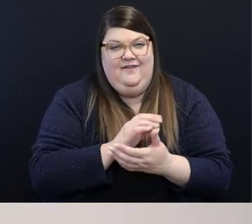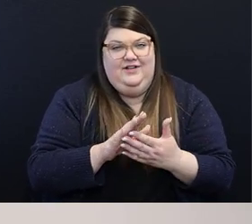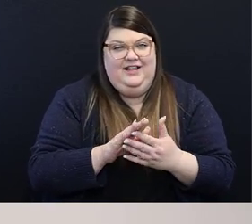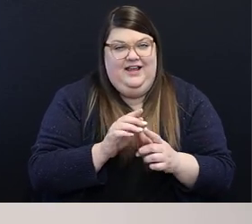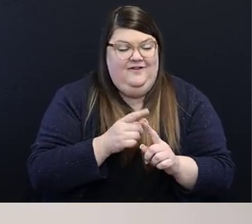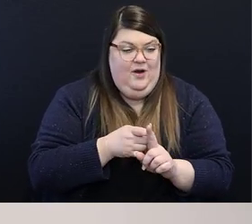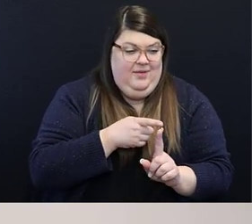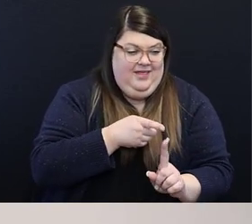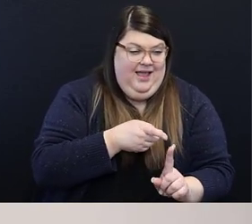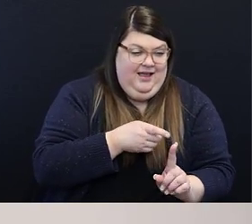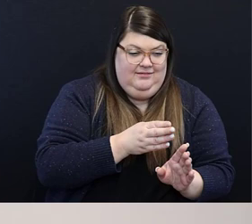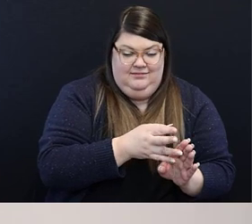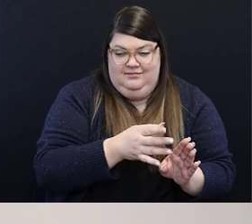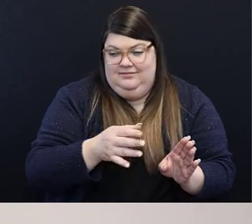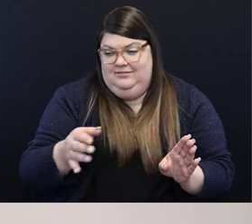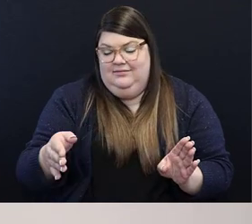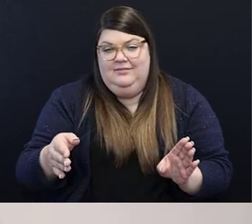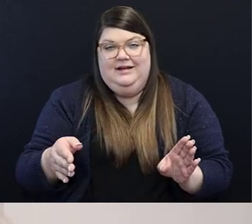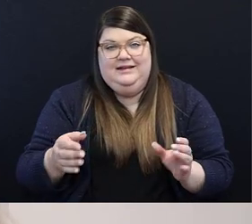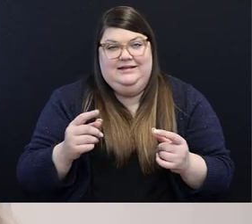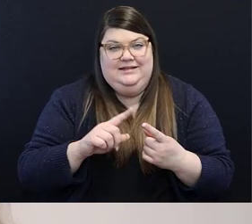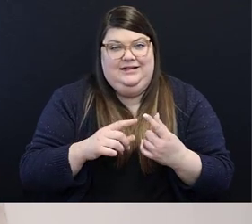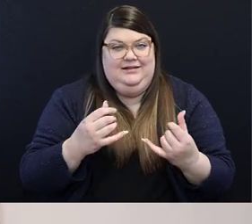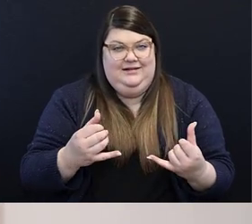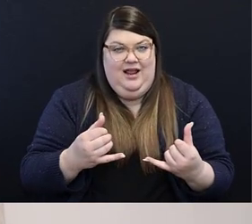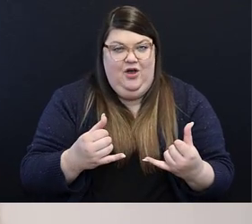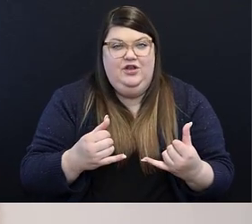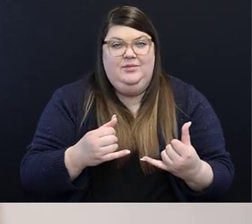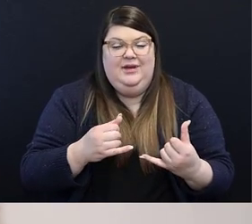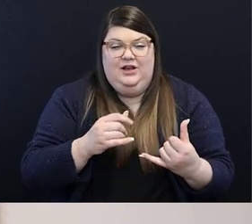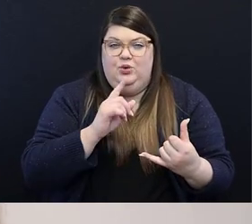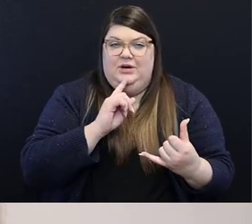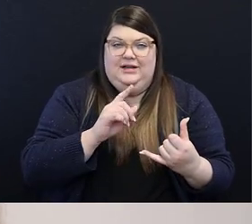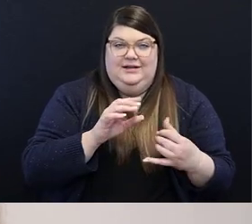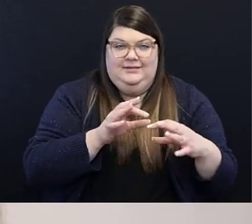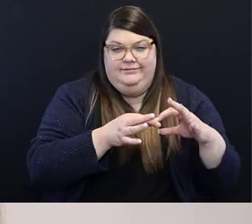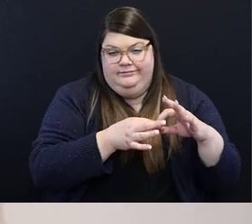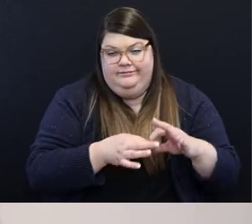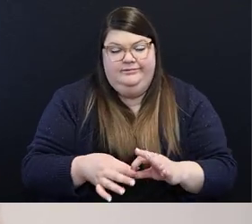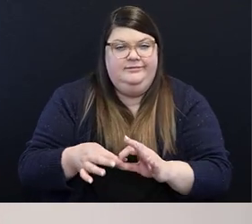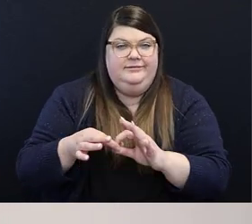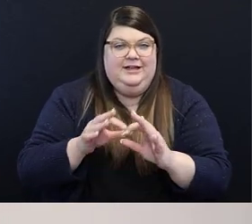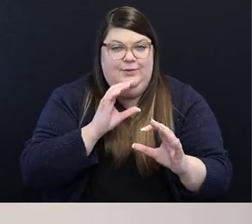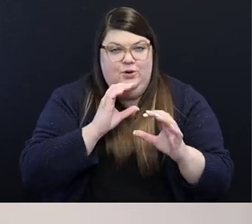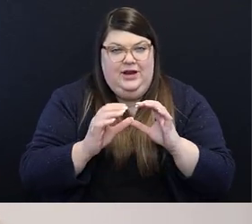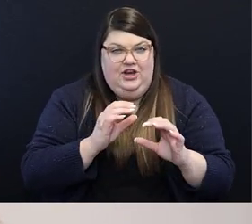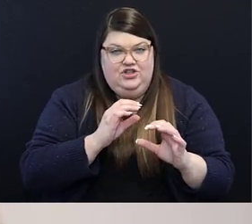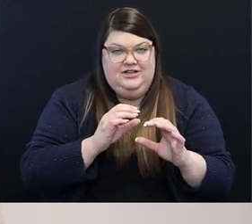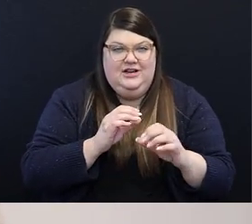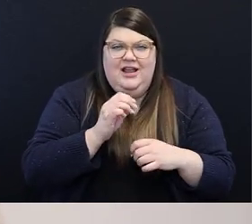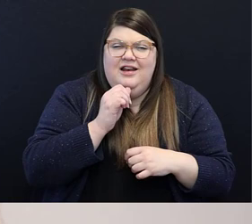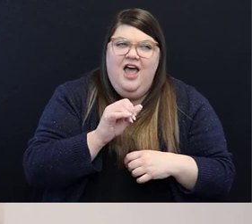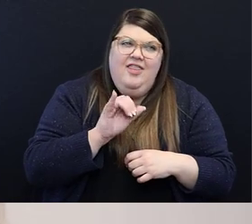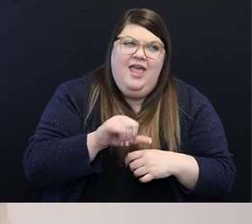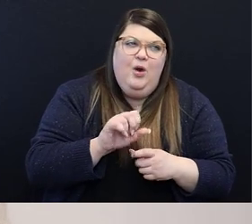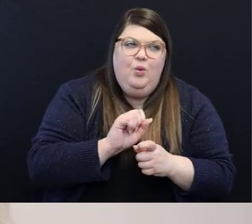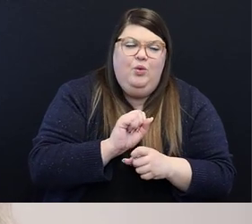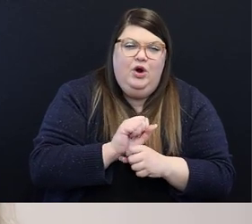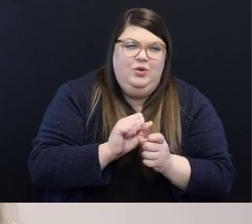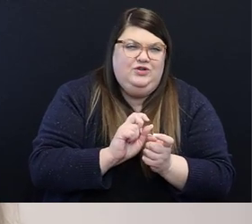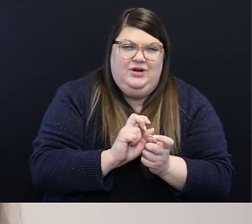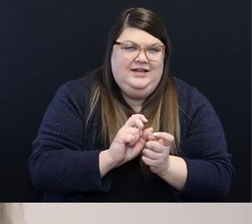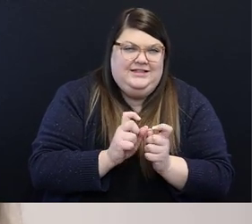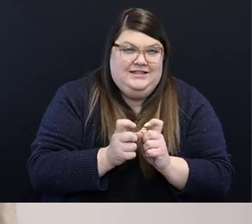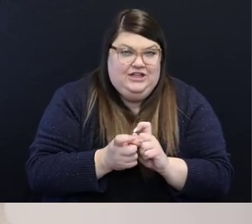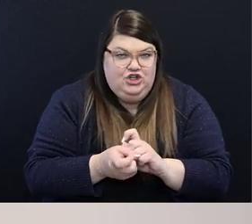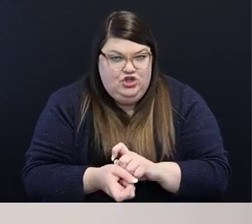everything since then has really been in direct communication with. So not that that work was transitional, but it was